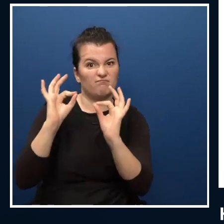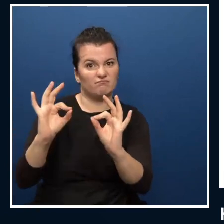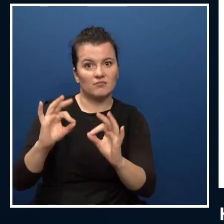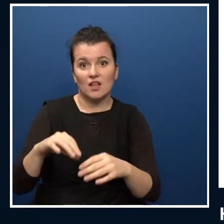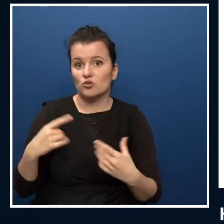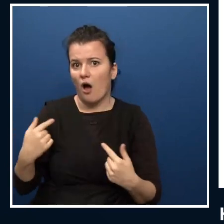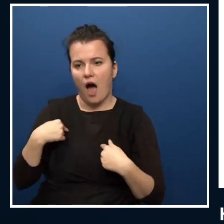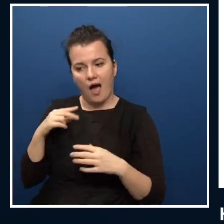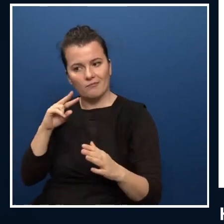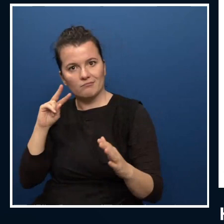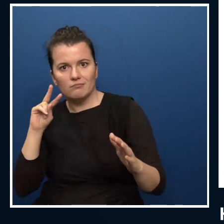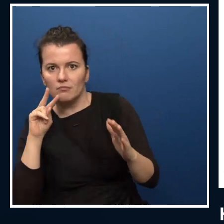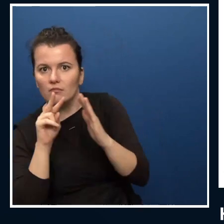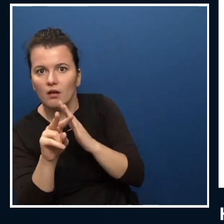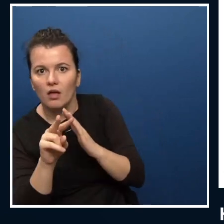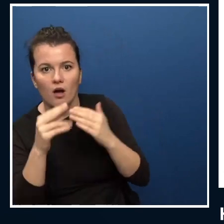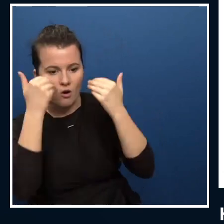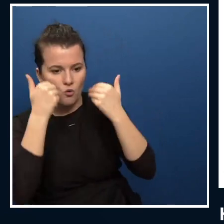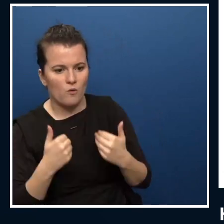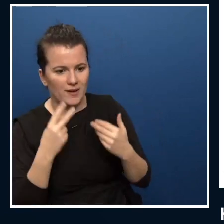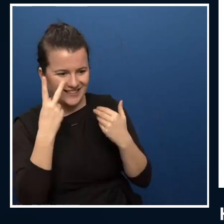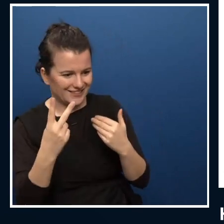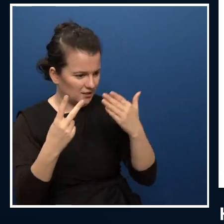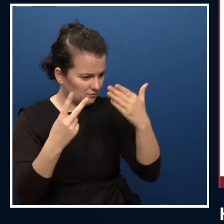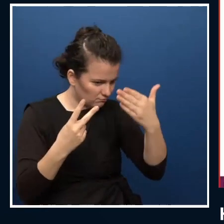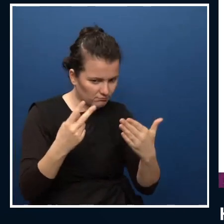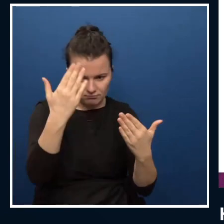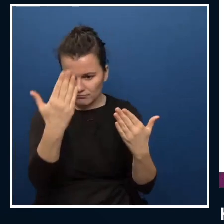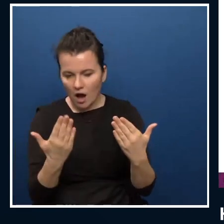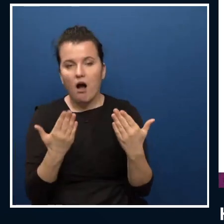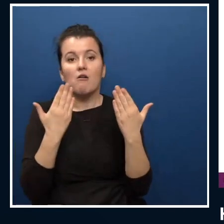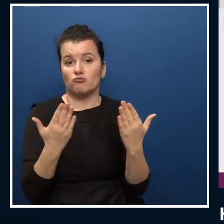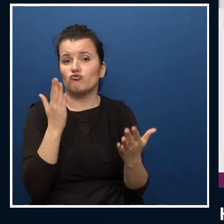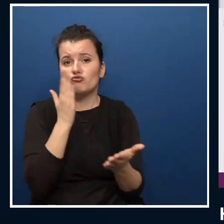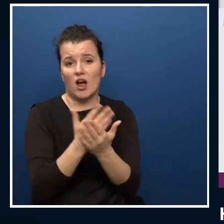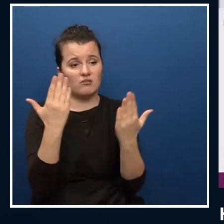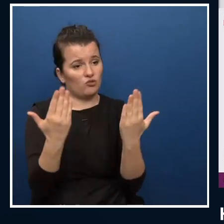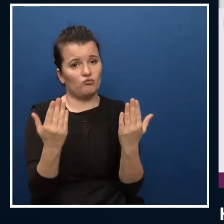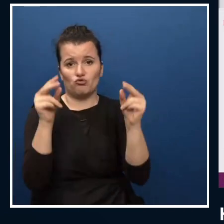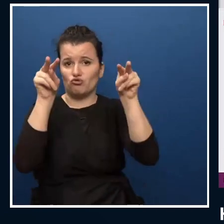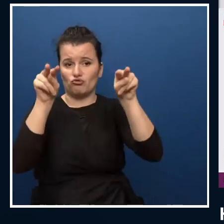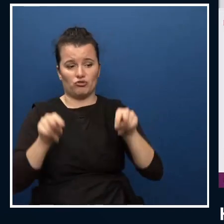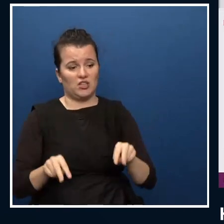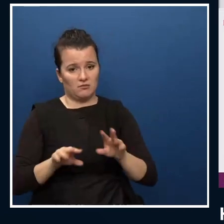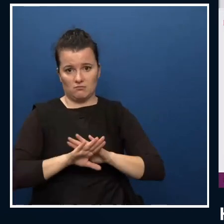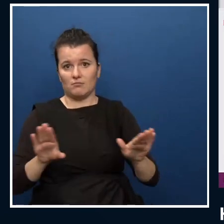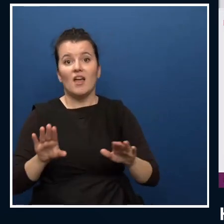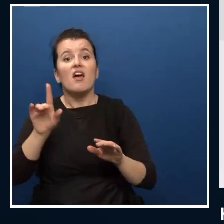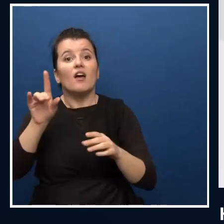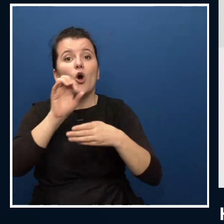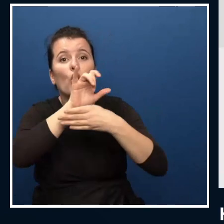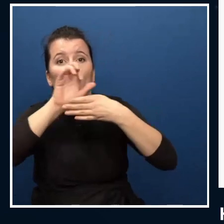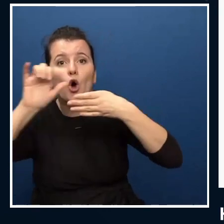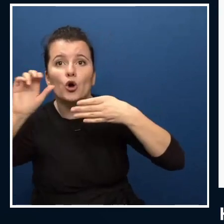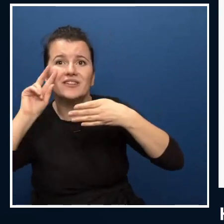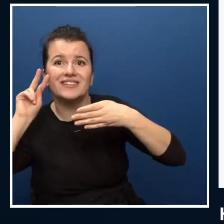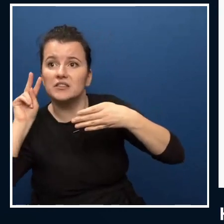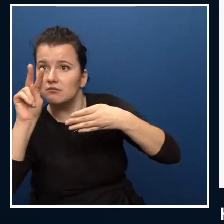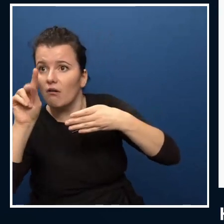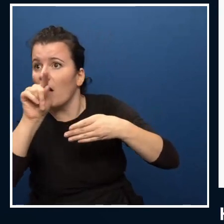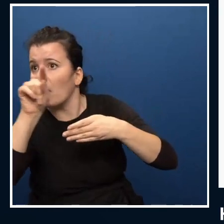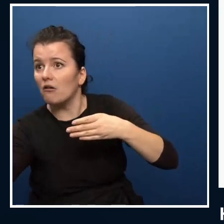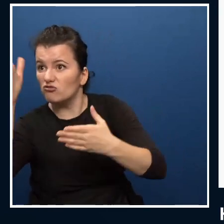is basically read this code. But if I fundamentally trust my tests, now I realize that it's